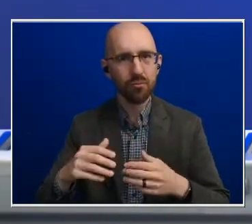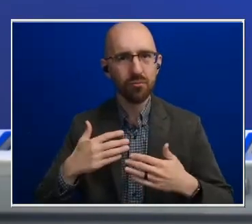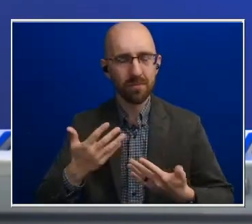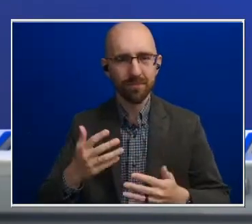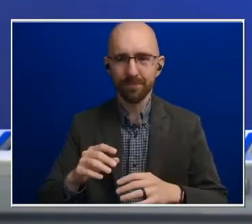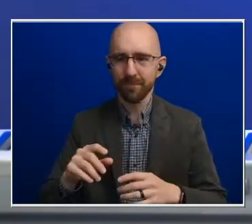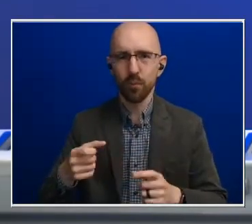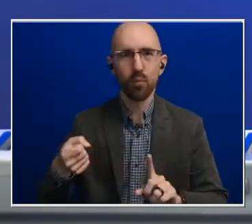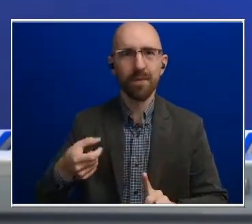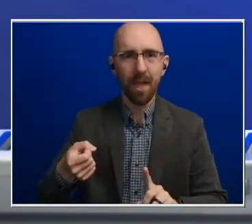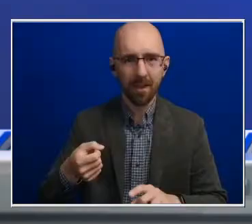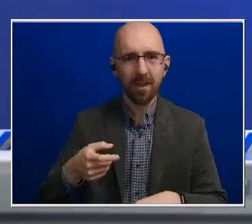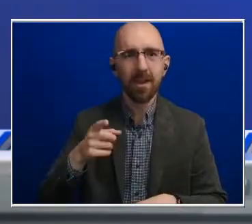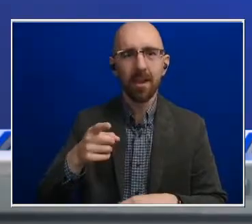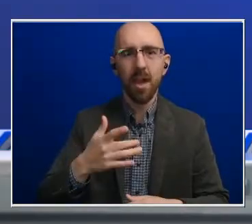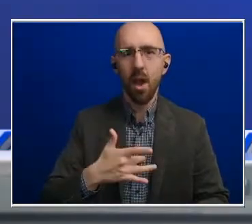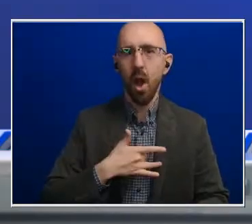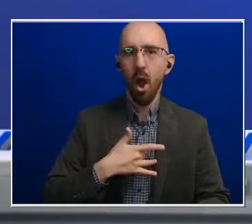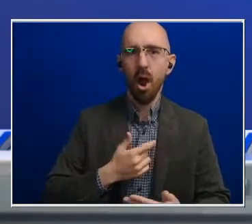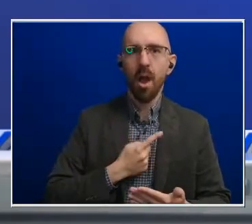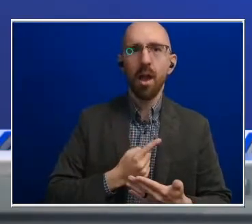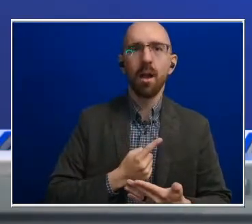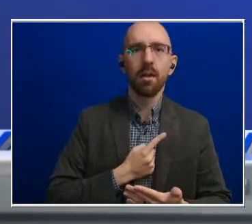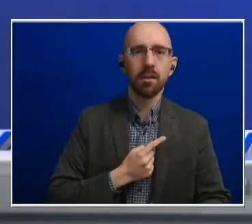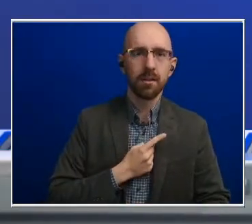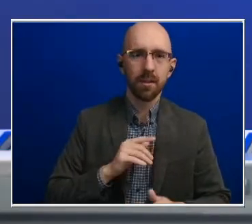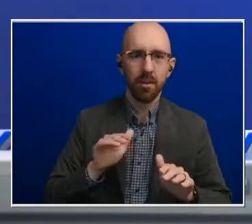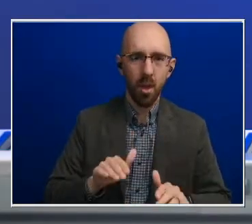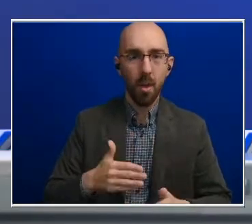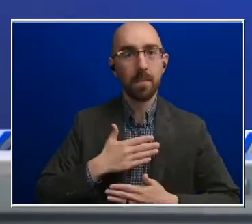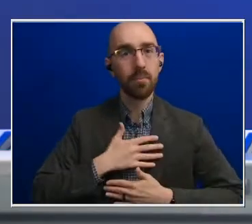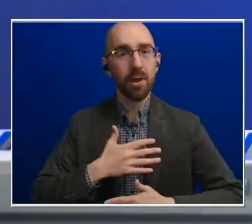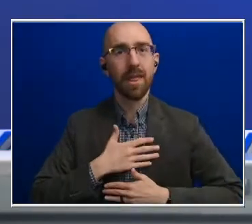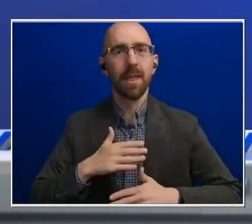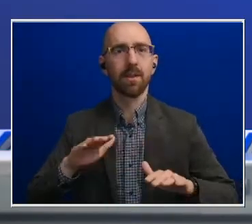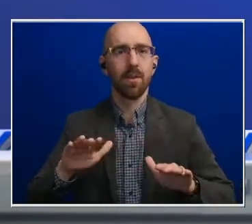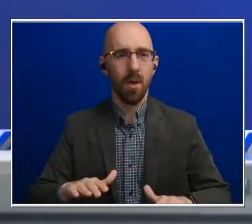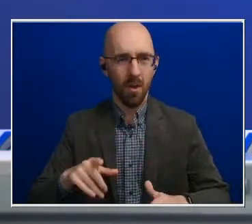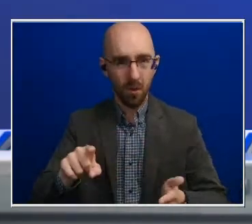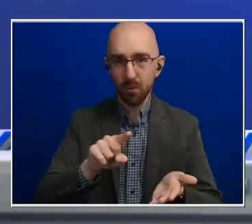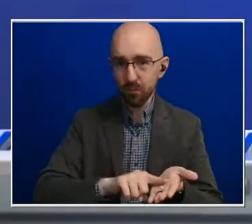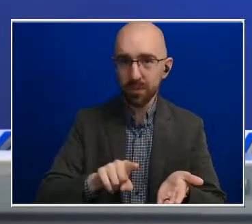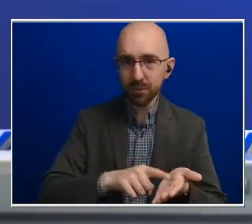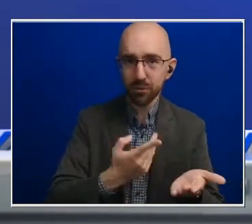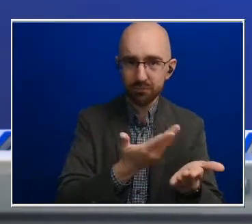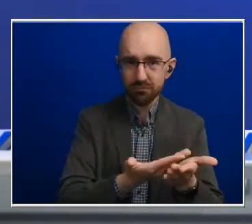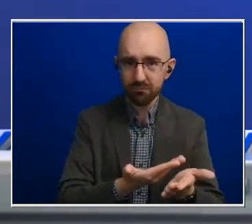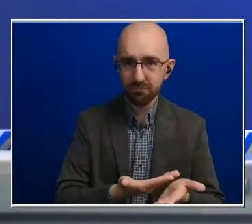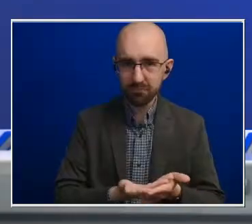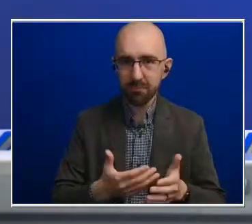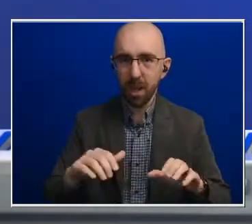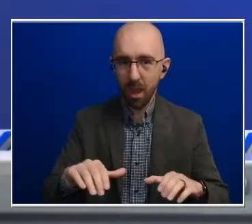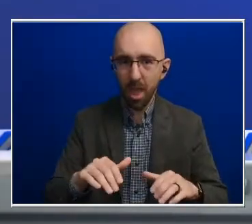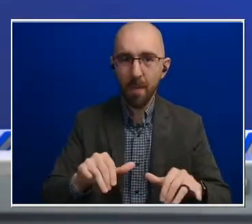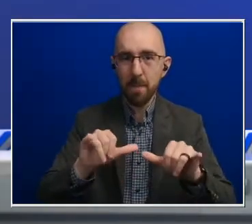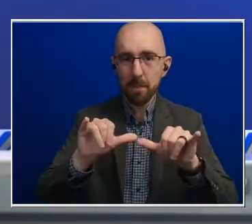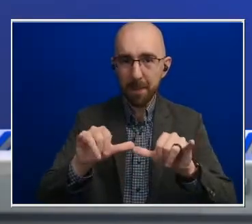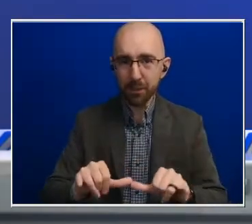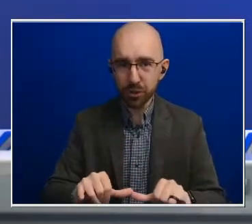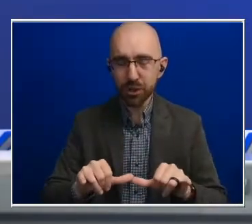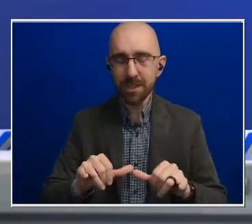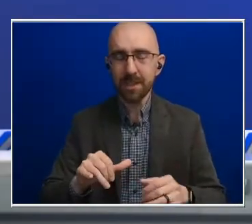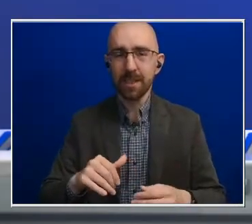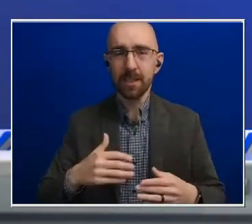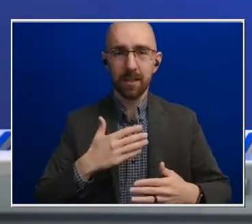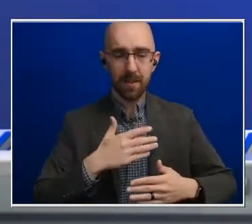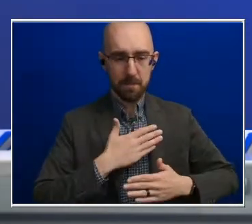heart rate, slowing your breathing. We know that from research that's been done measuring physiological responses